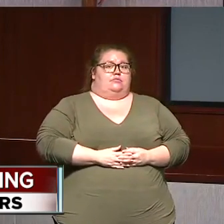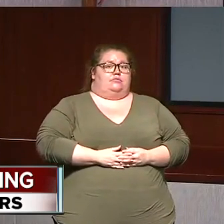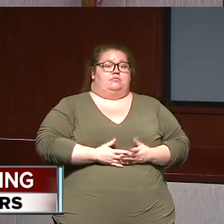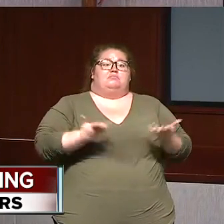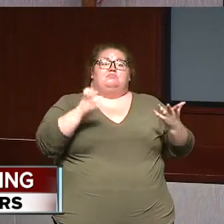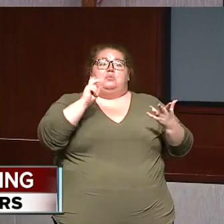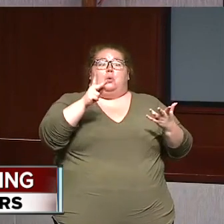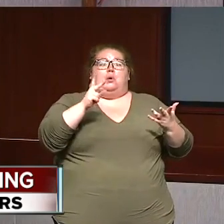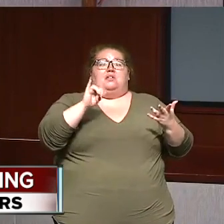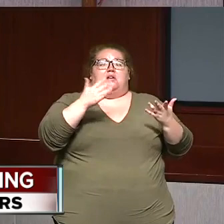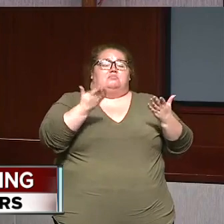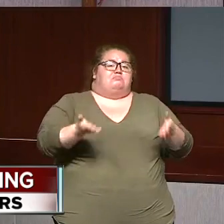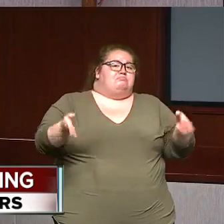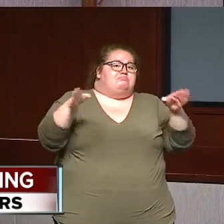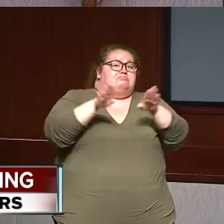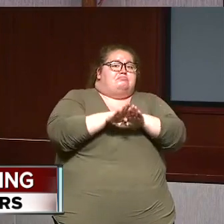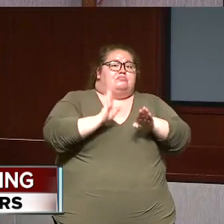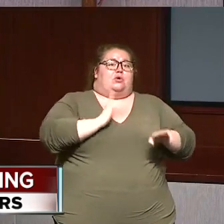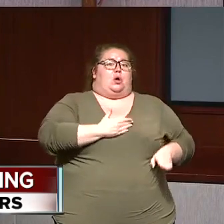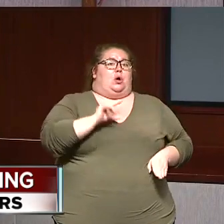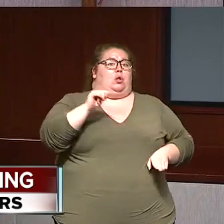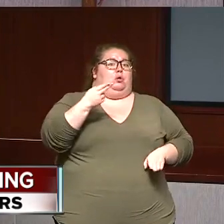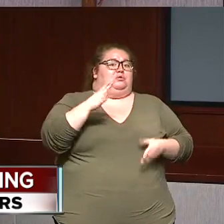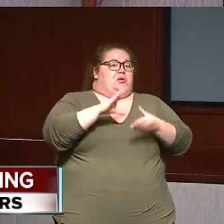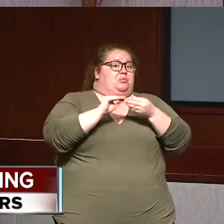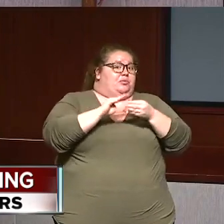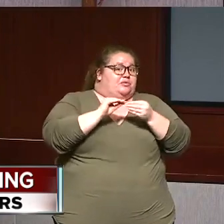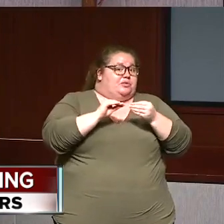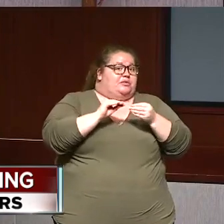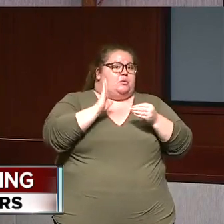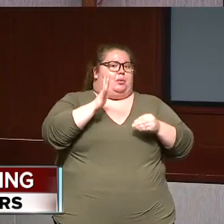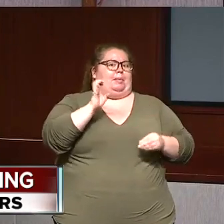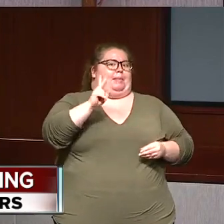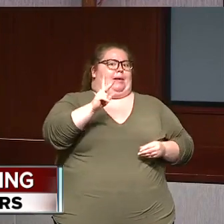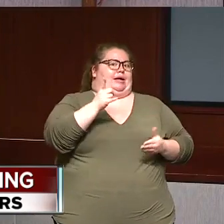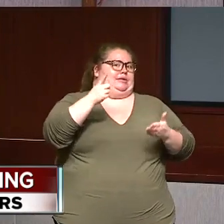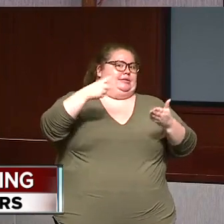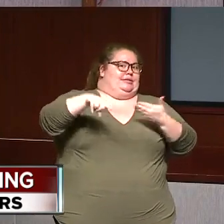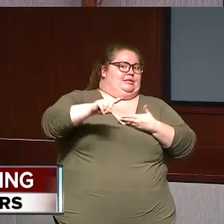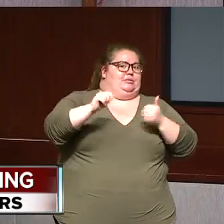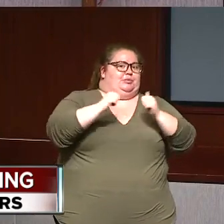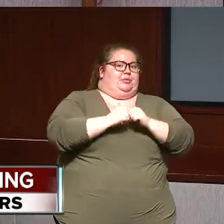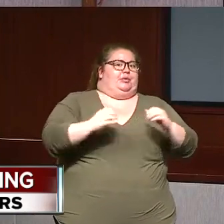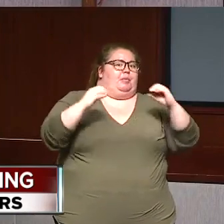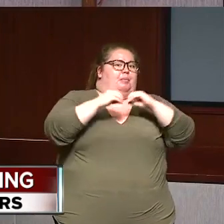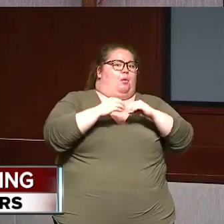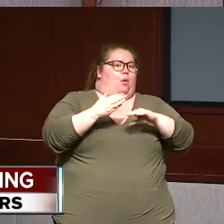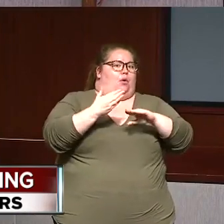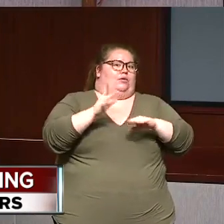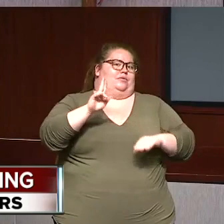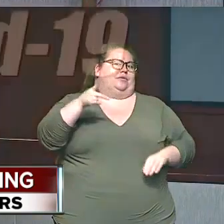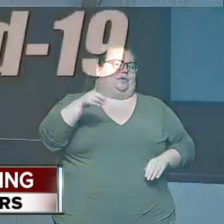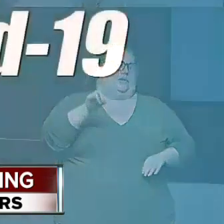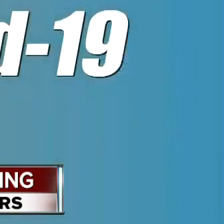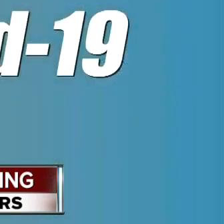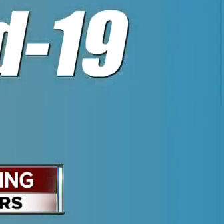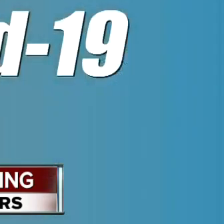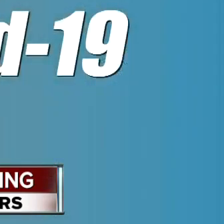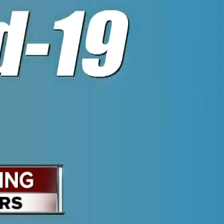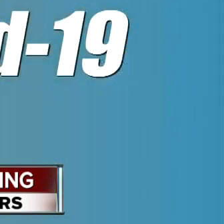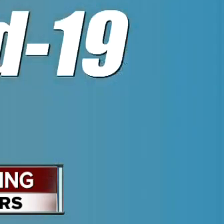Okay, that brings us to the end of our Thursday briefing, and we will be back next week with additional updates. Thank you.